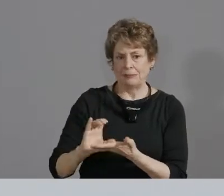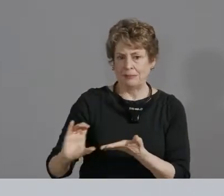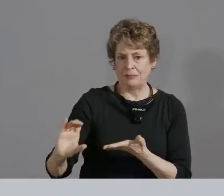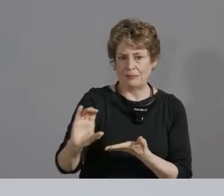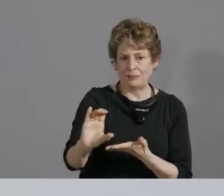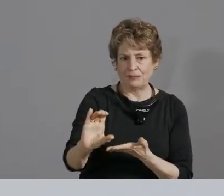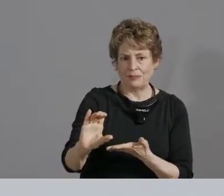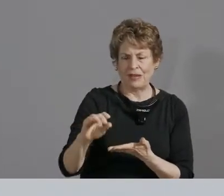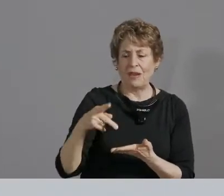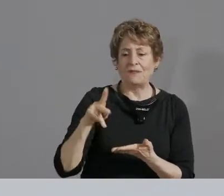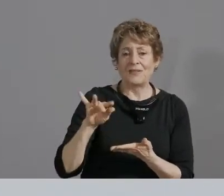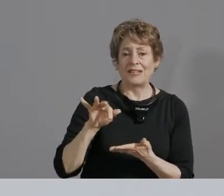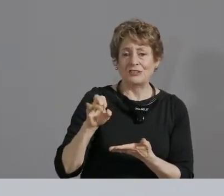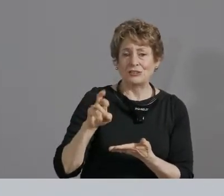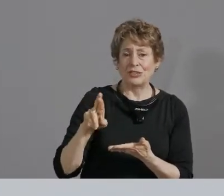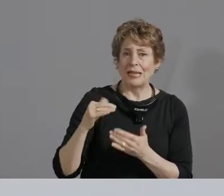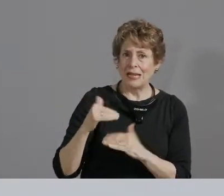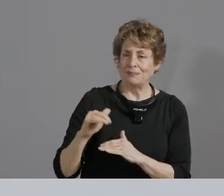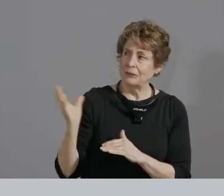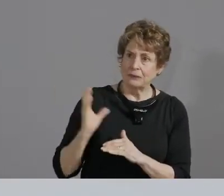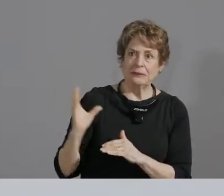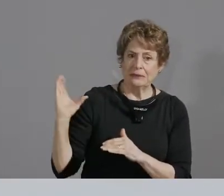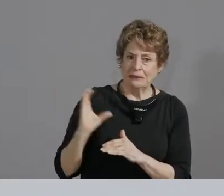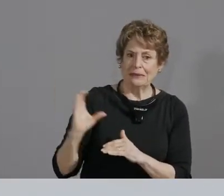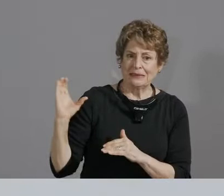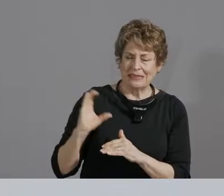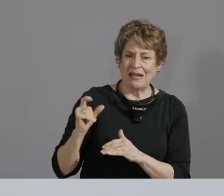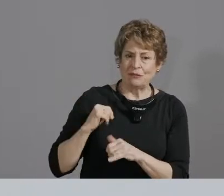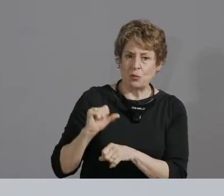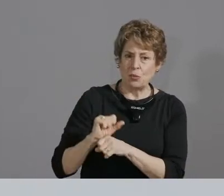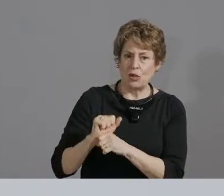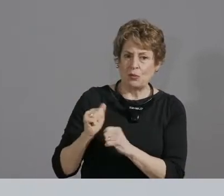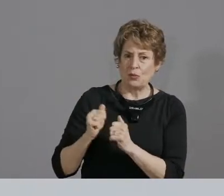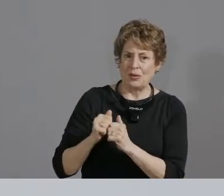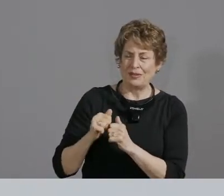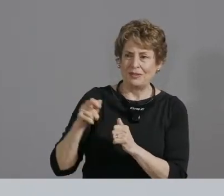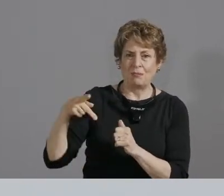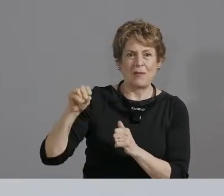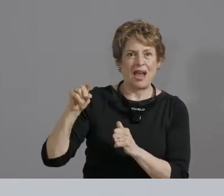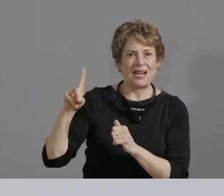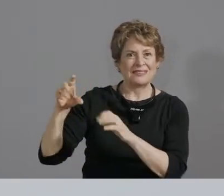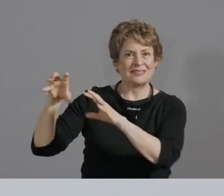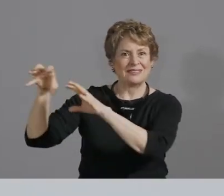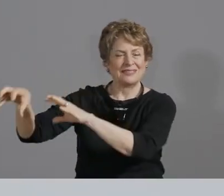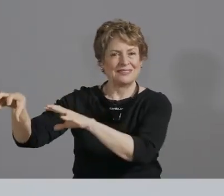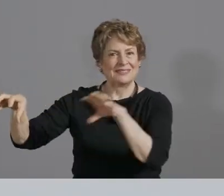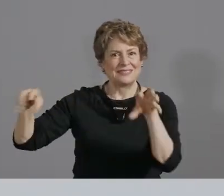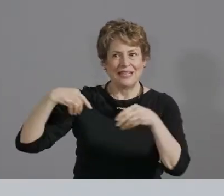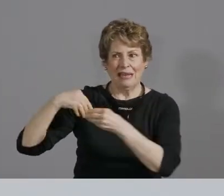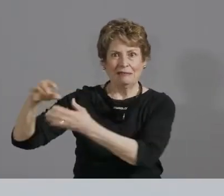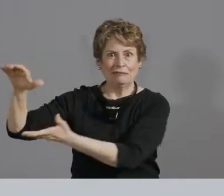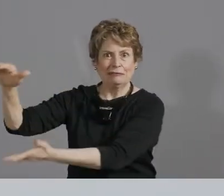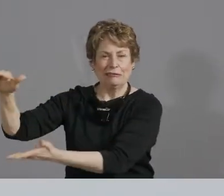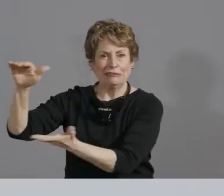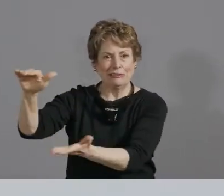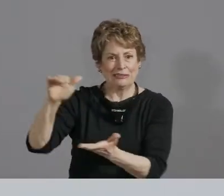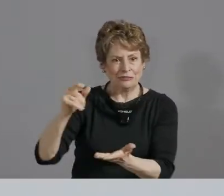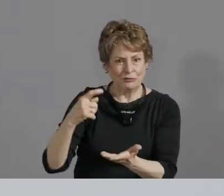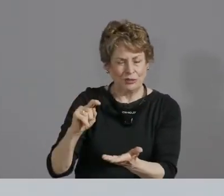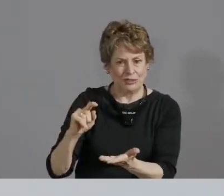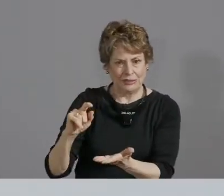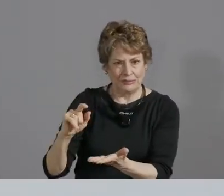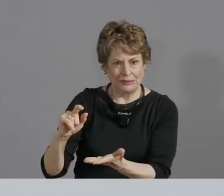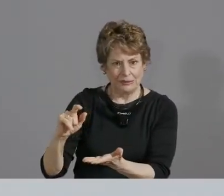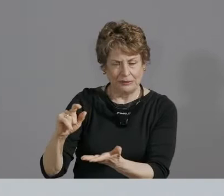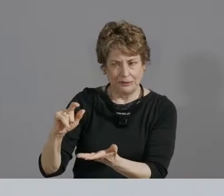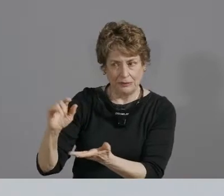work directly with the pods to identify the number of appointments that they have, so that we can make sure we're meeting those needs and allocating those directly from